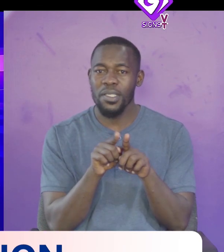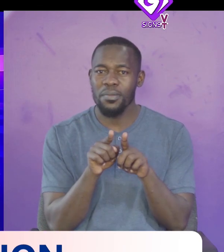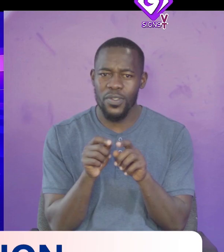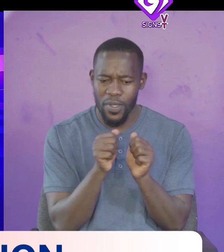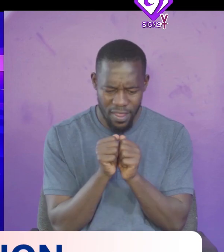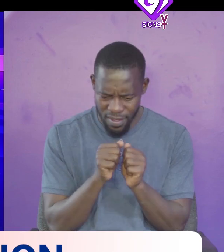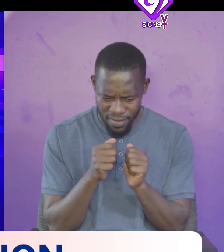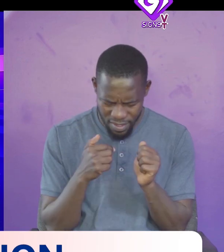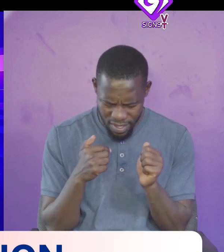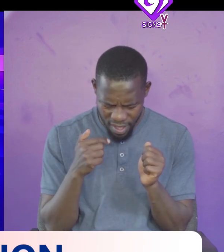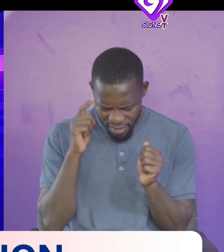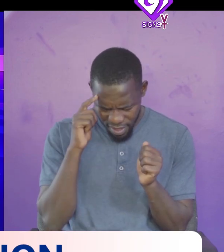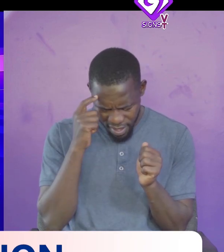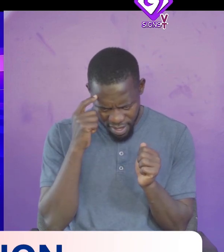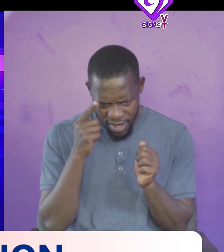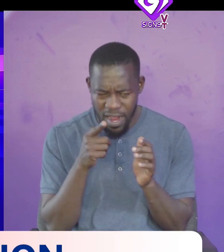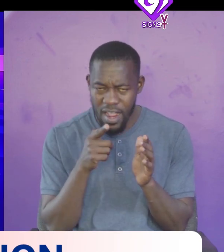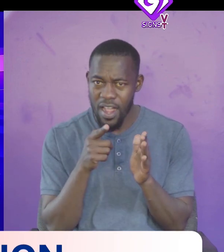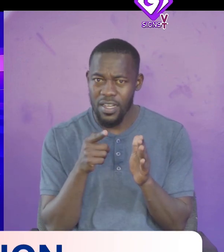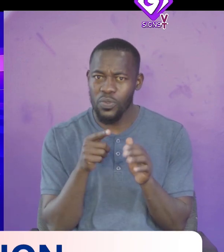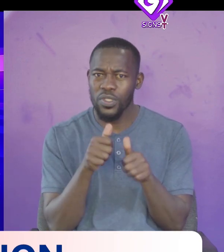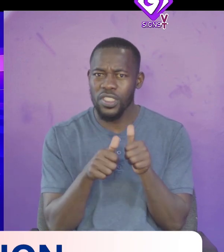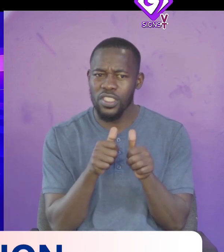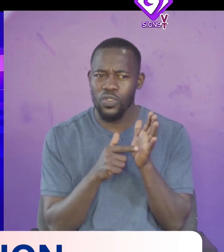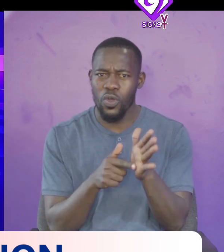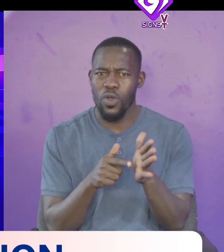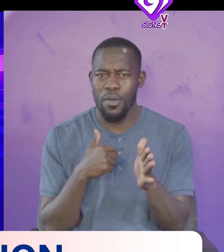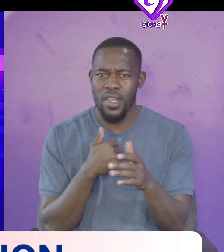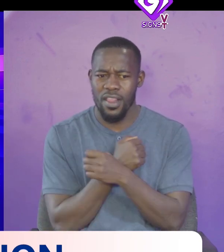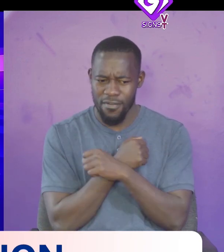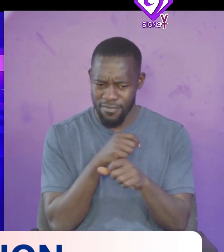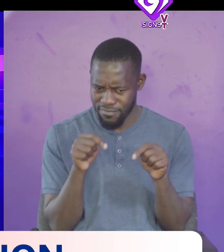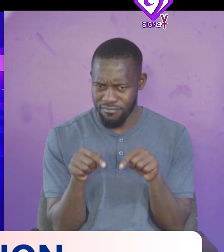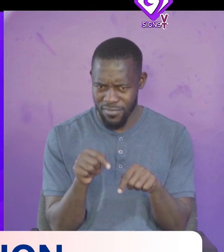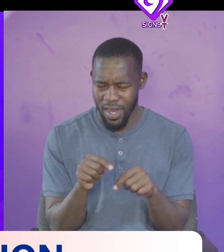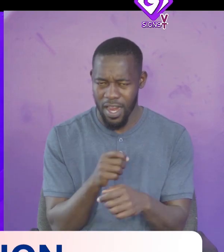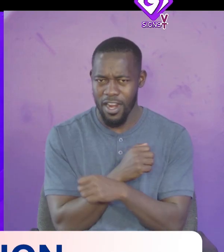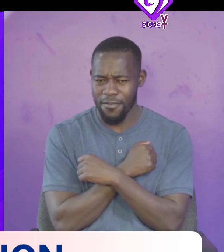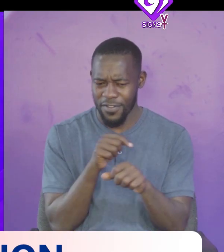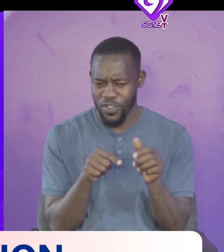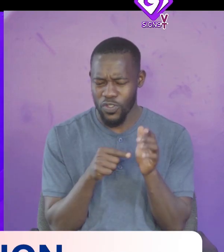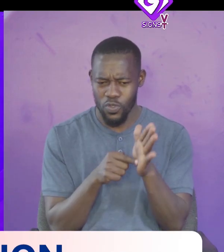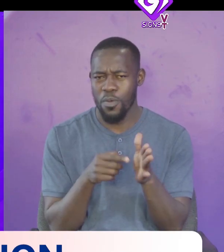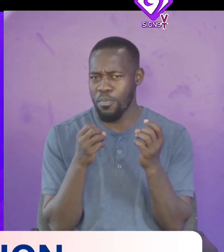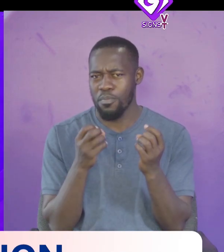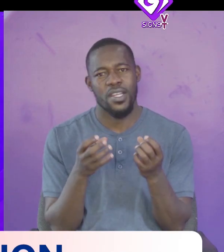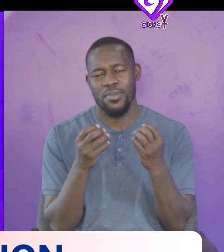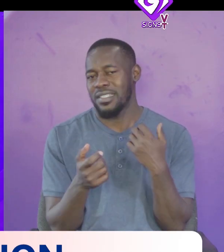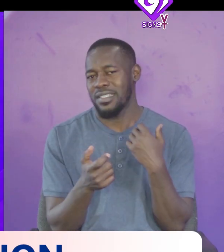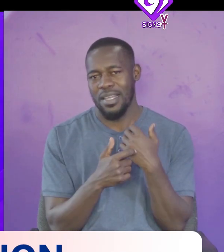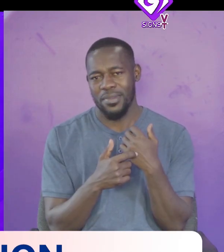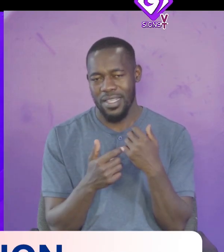been, if there's a show that I've been in for a long time, I think it's been this one. Absolutely. Yeah. I told people on this show,